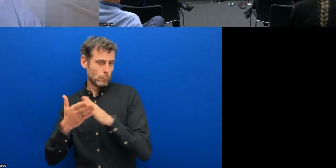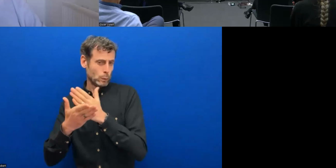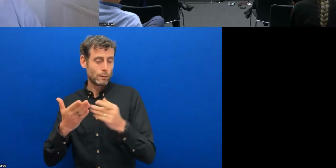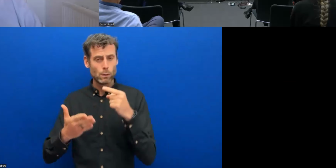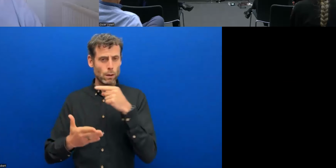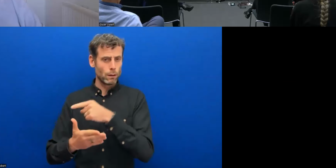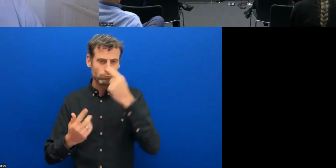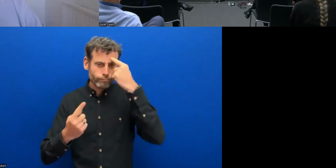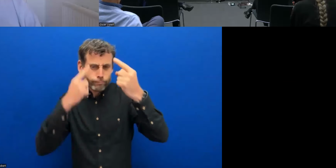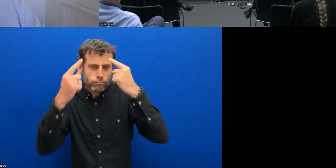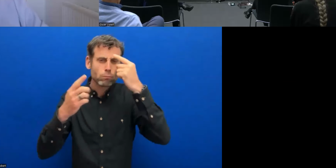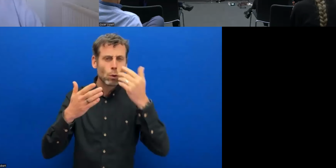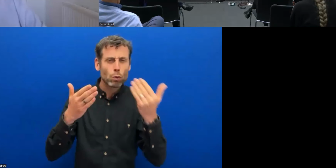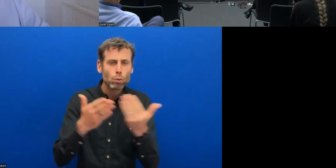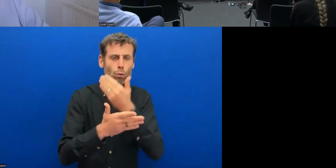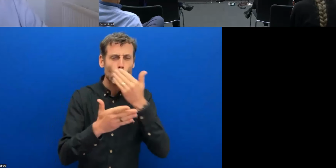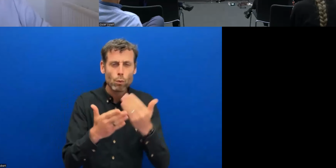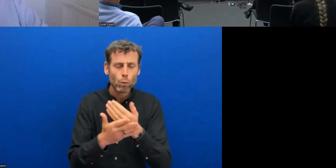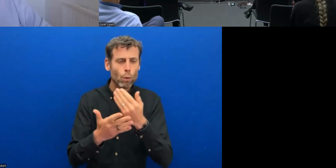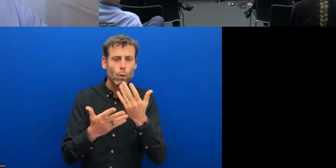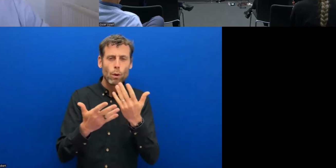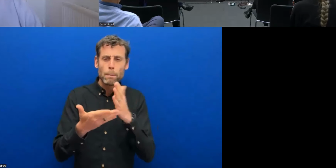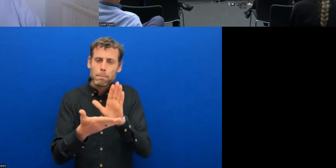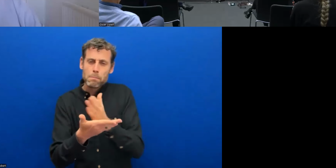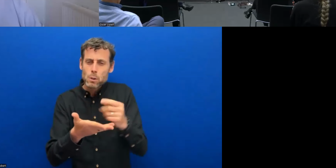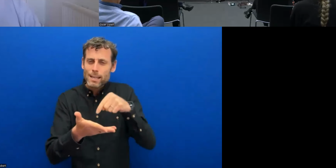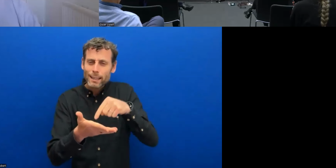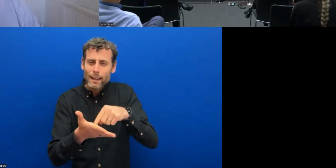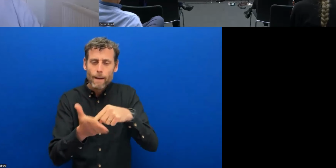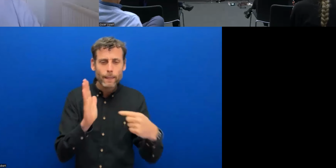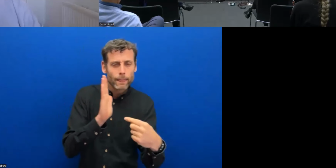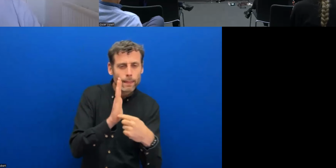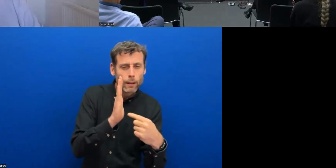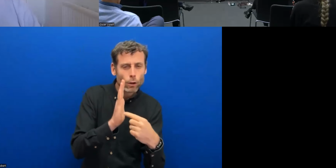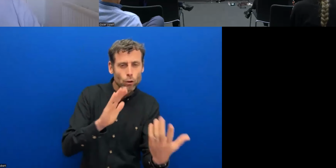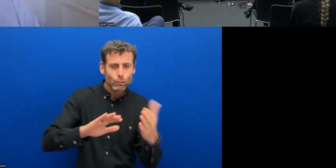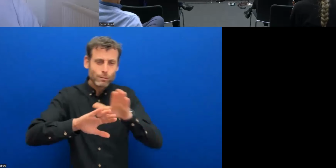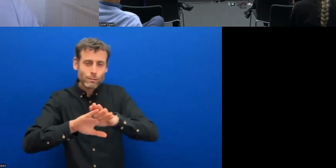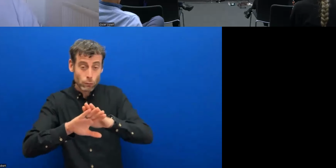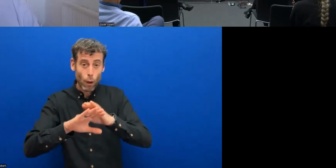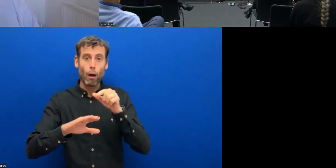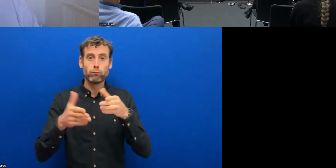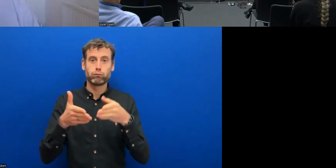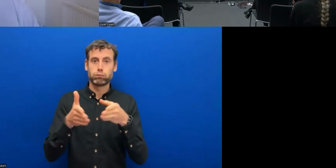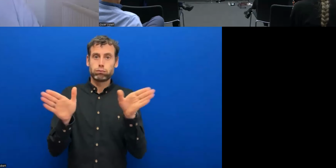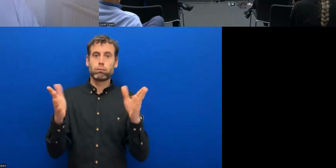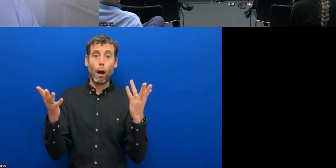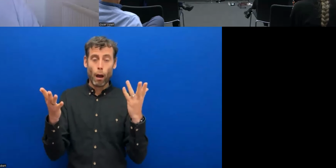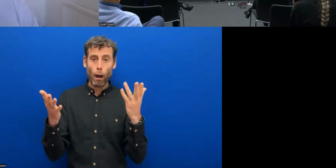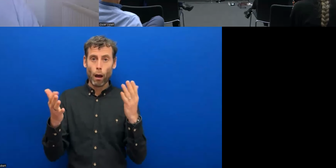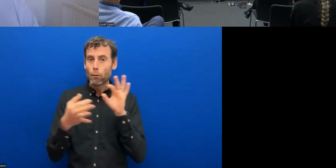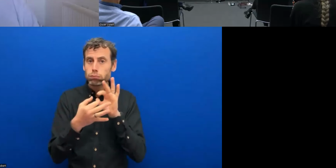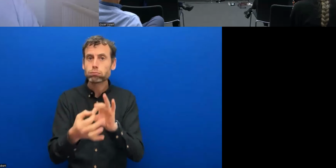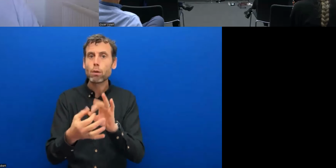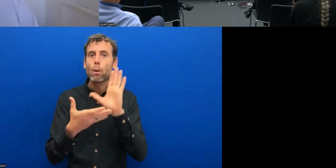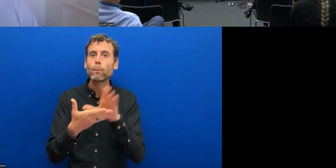and development of these interfaces and instruments, these for electronic music. Can